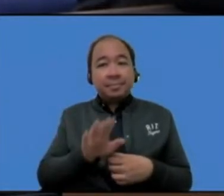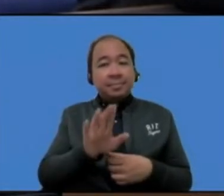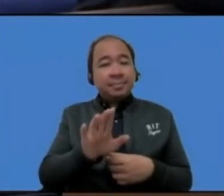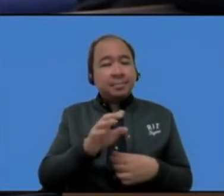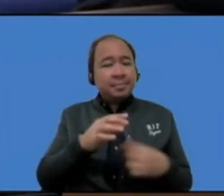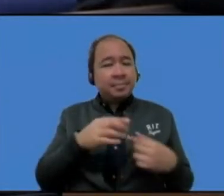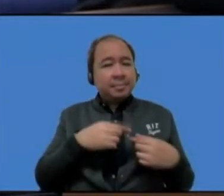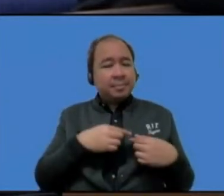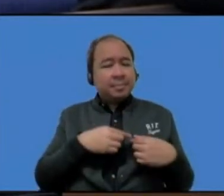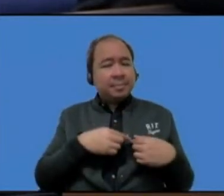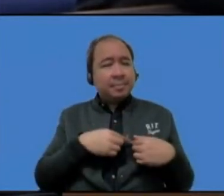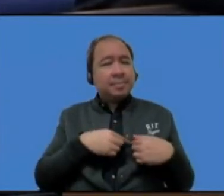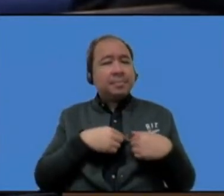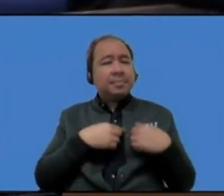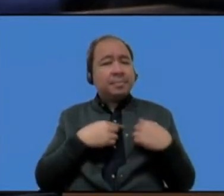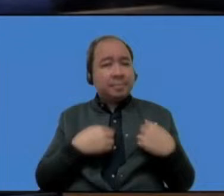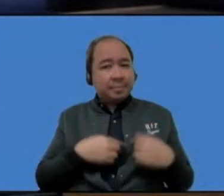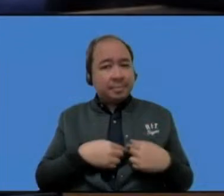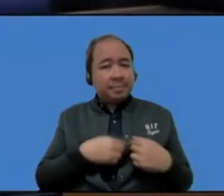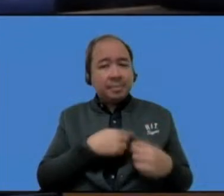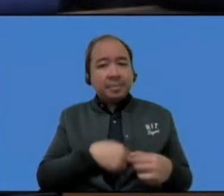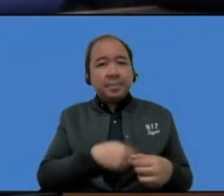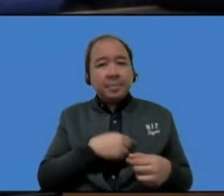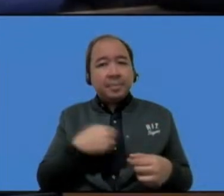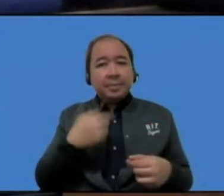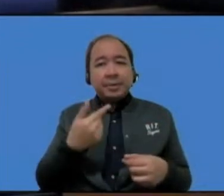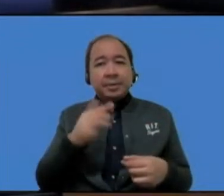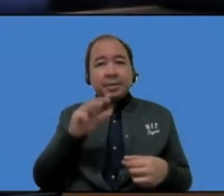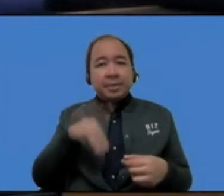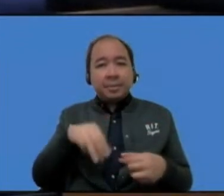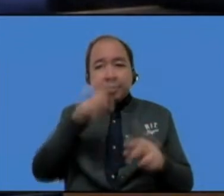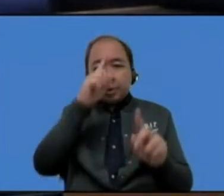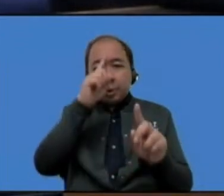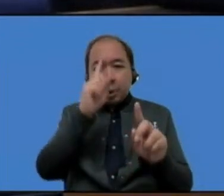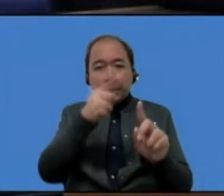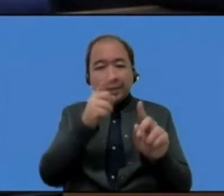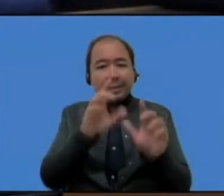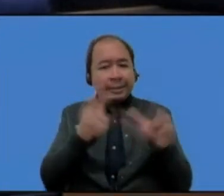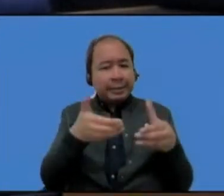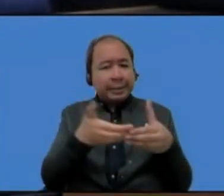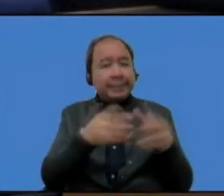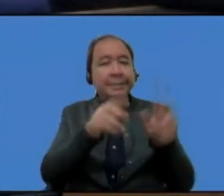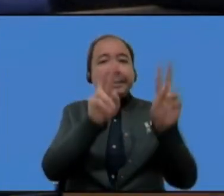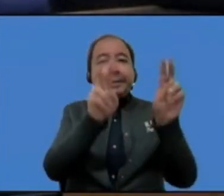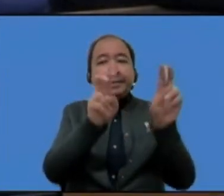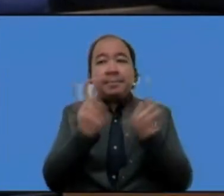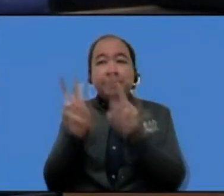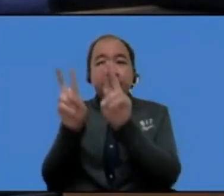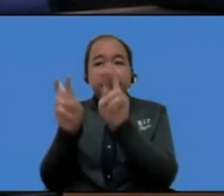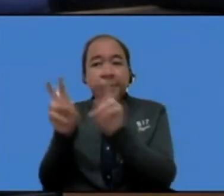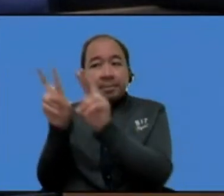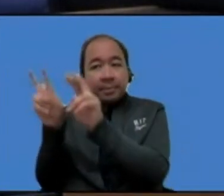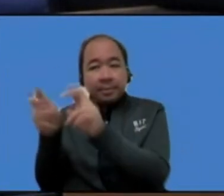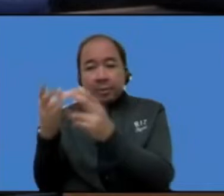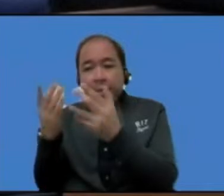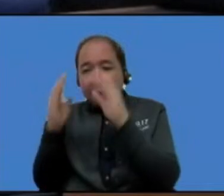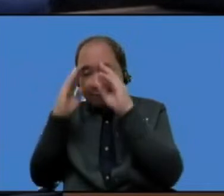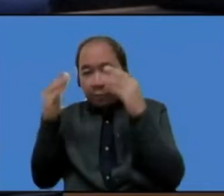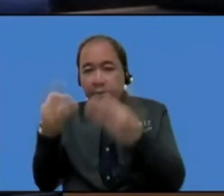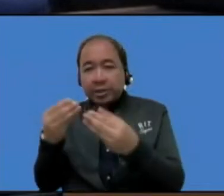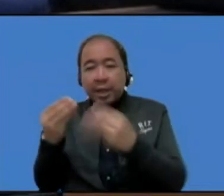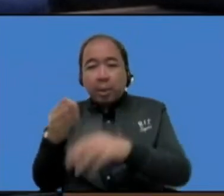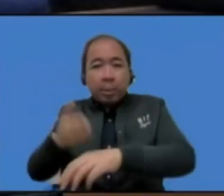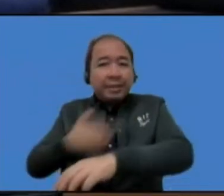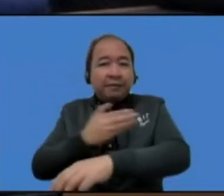the GCM objectives clustered in this thematic area, focusing on enhancing consular